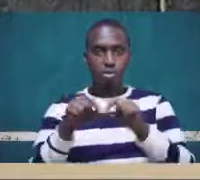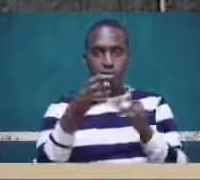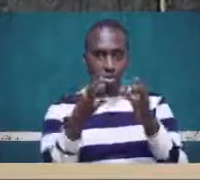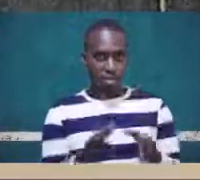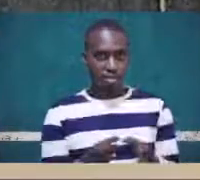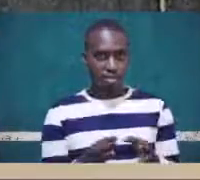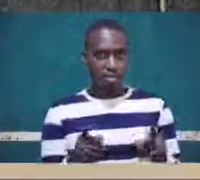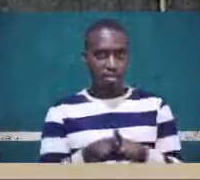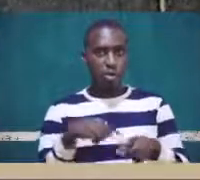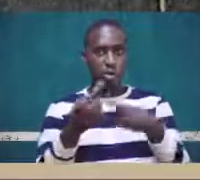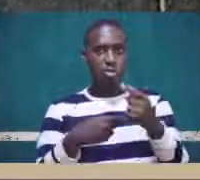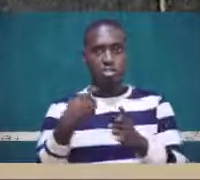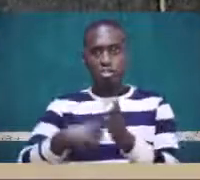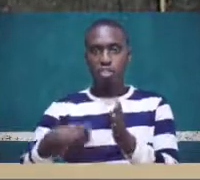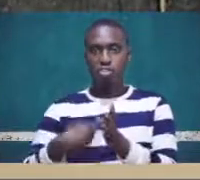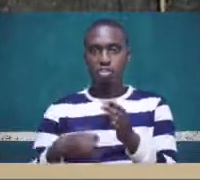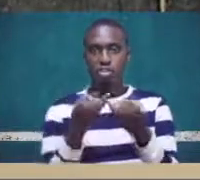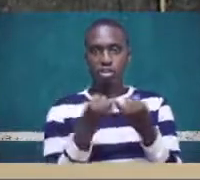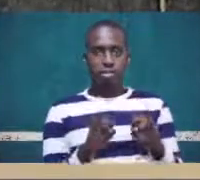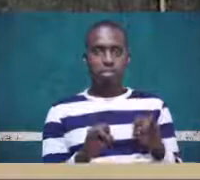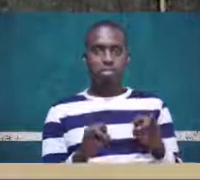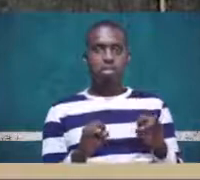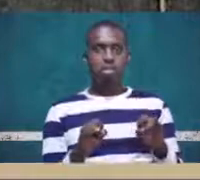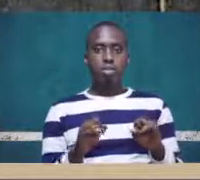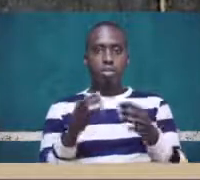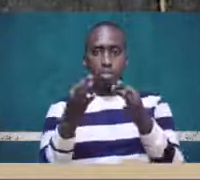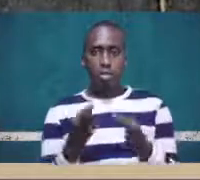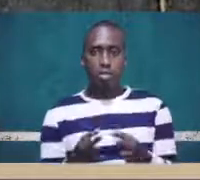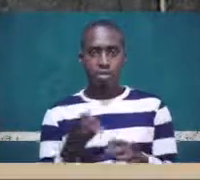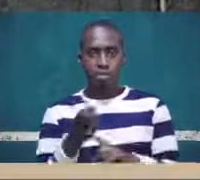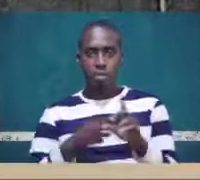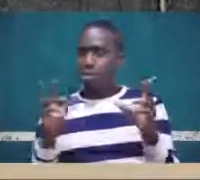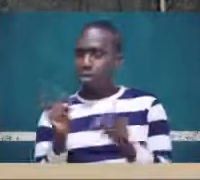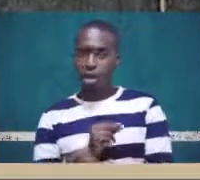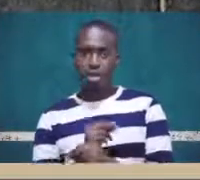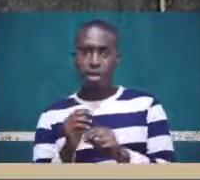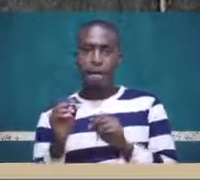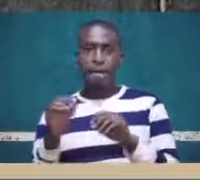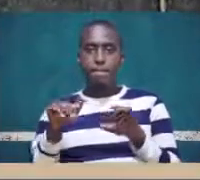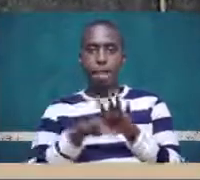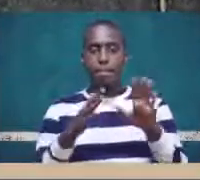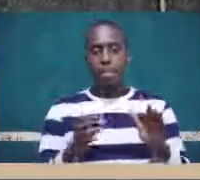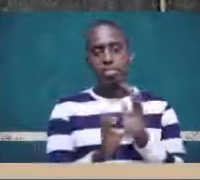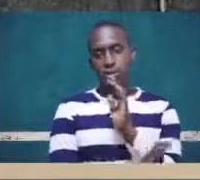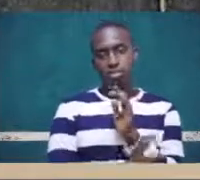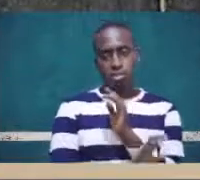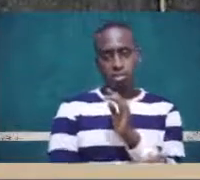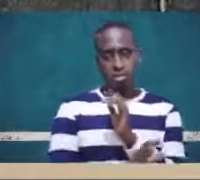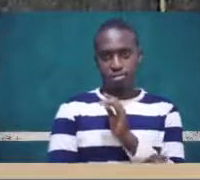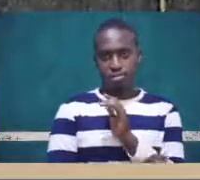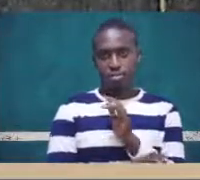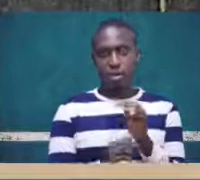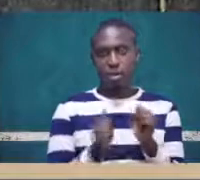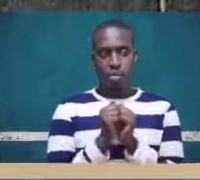commodities and continue to charge independent tariffs on commodities from non-member countries.